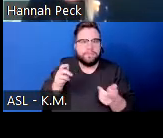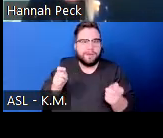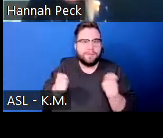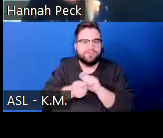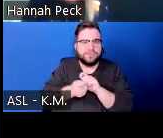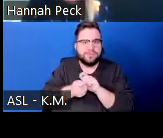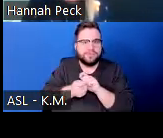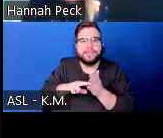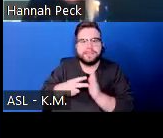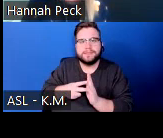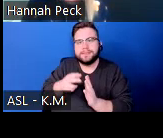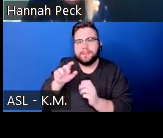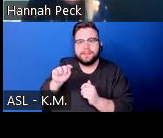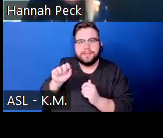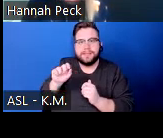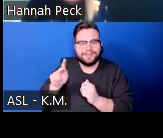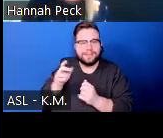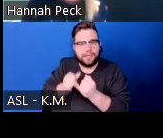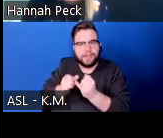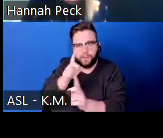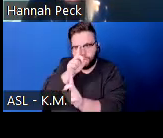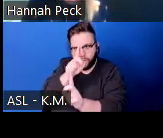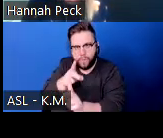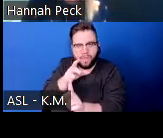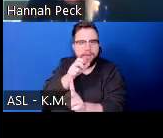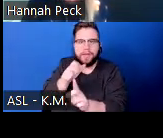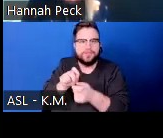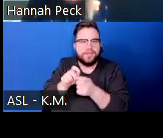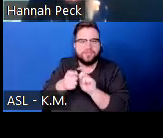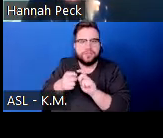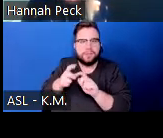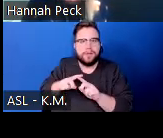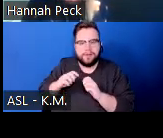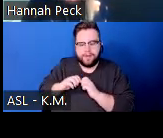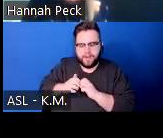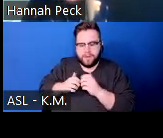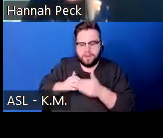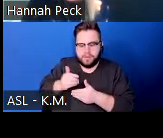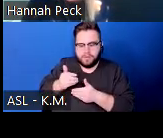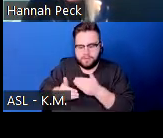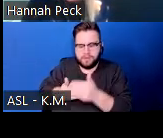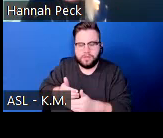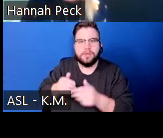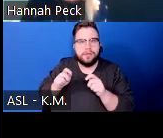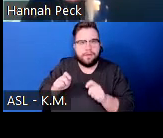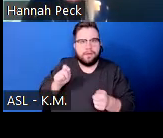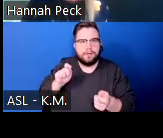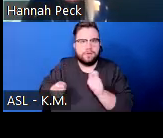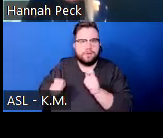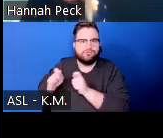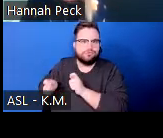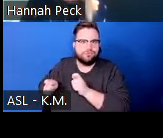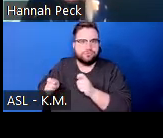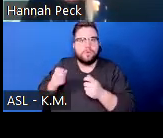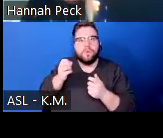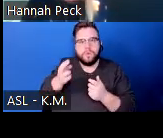the end goal doesn't change, but how we get there or the tools that we use to get there can change for the child. Or rehabilitate. So in